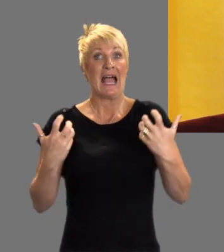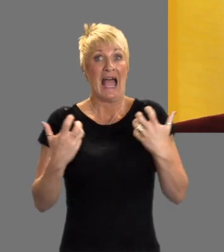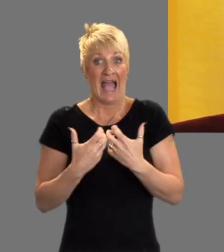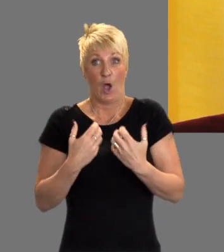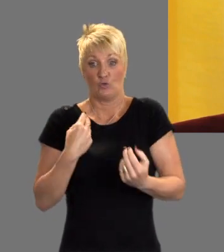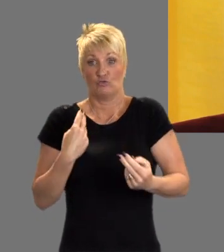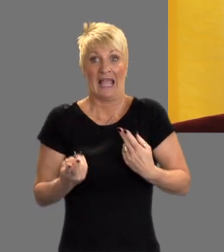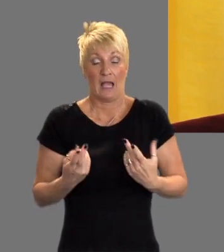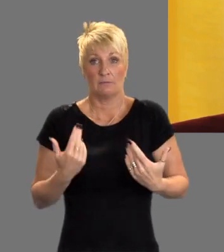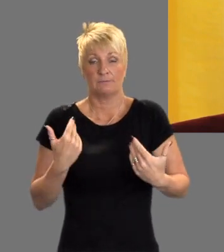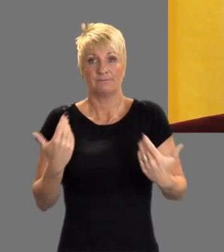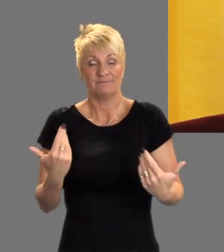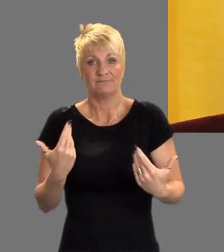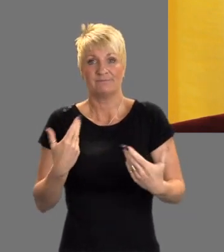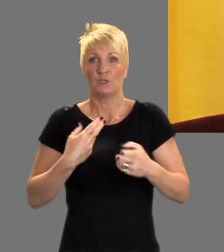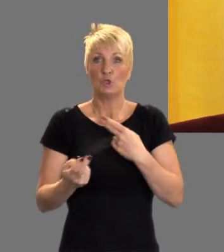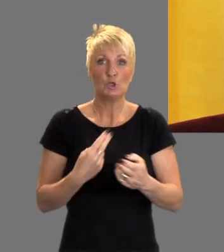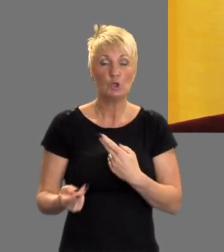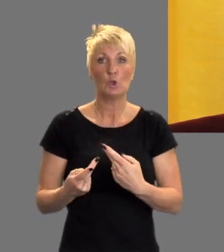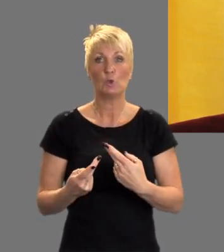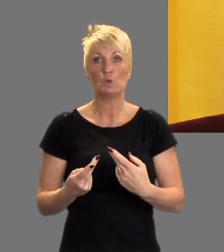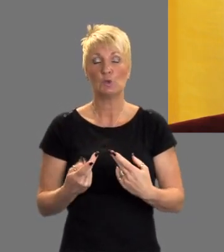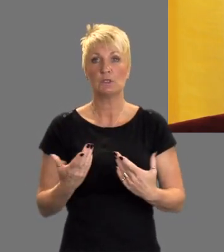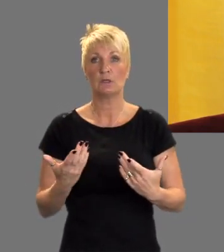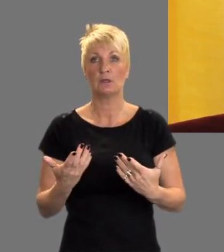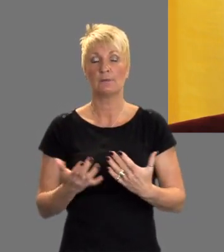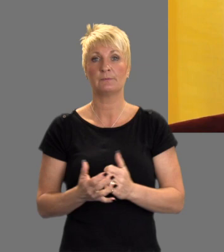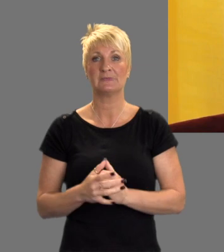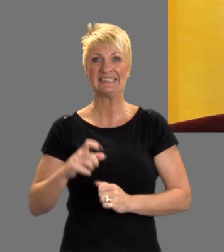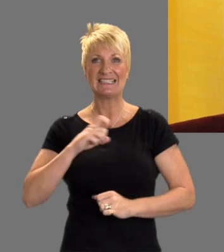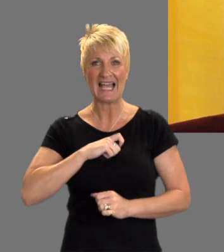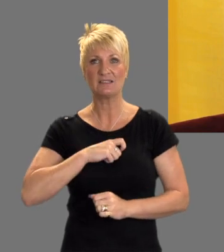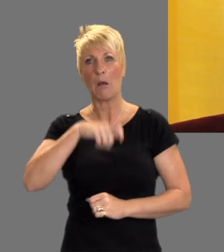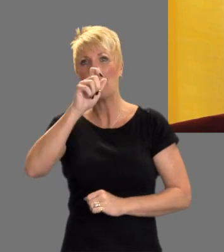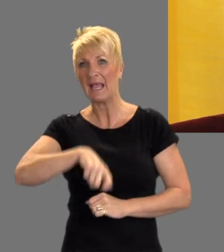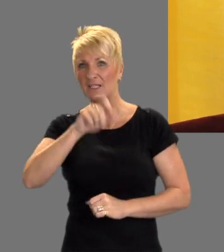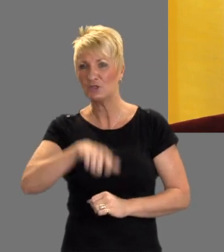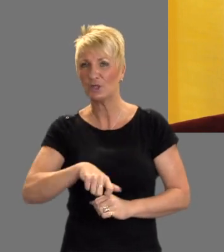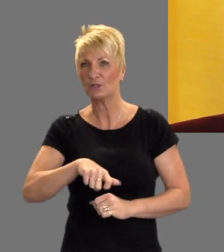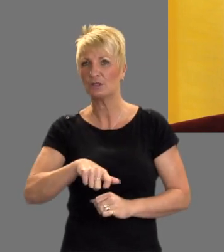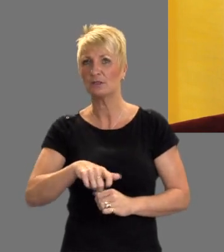to react really to the news that you suddenly become a cancer patient.